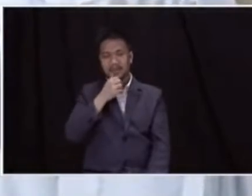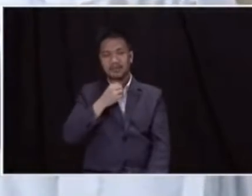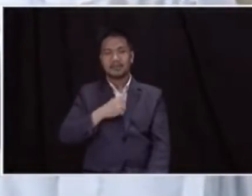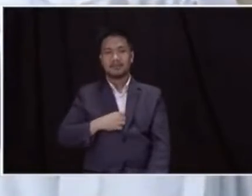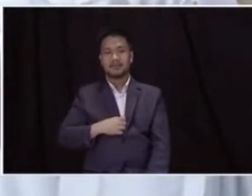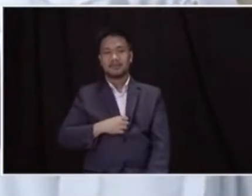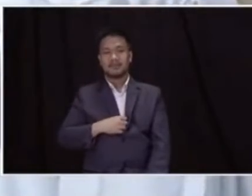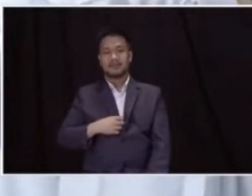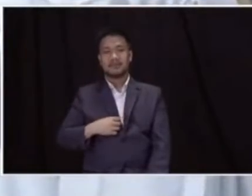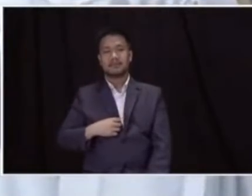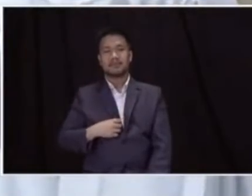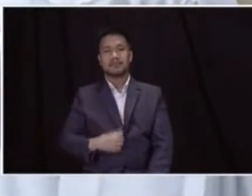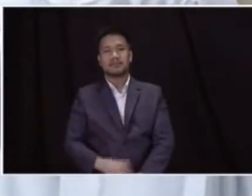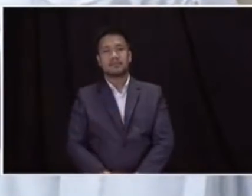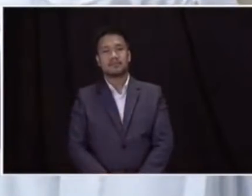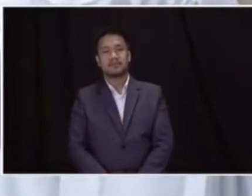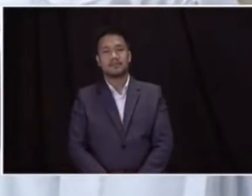Lord.